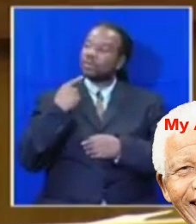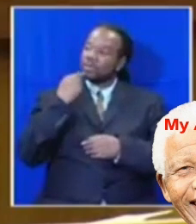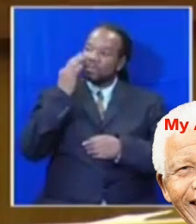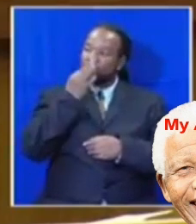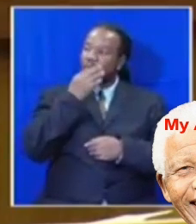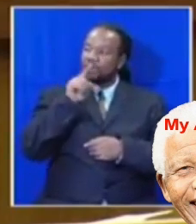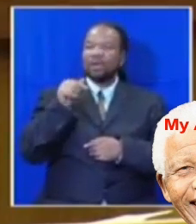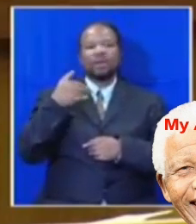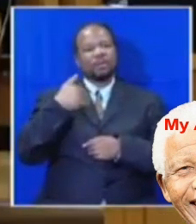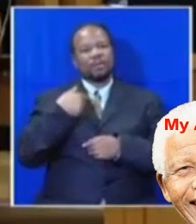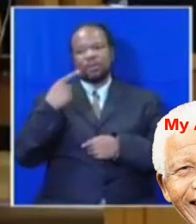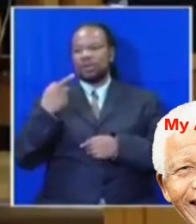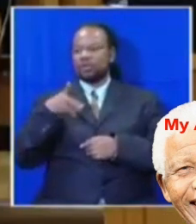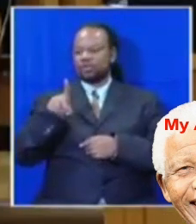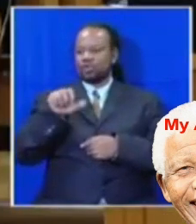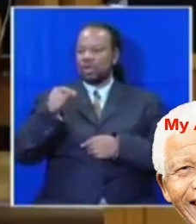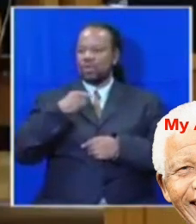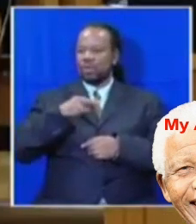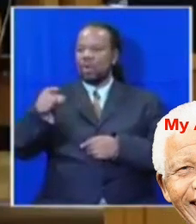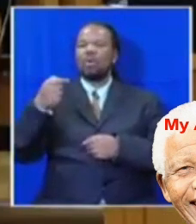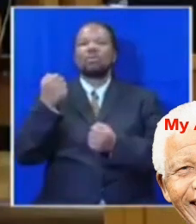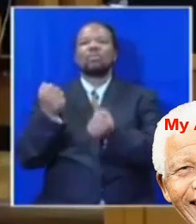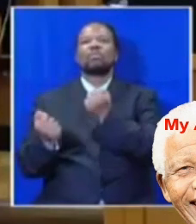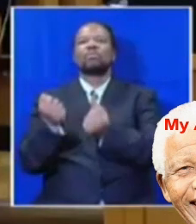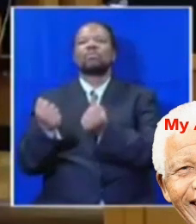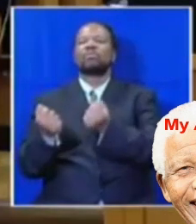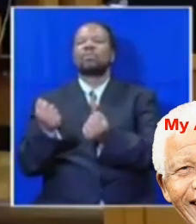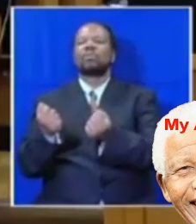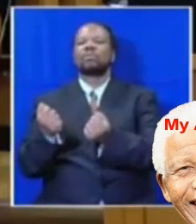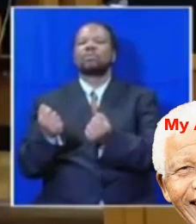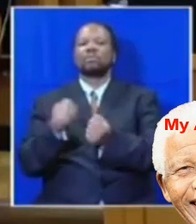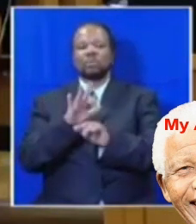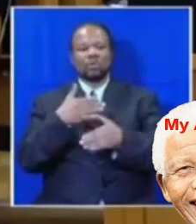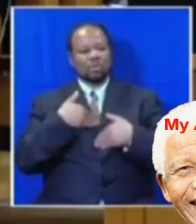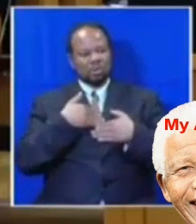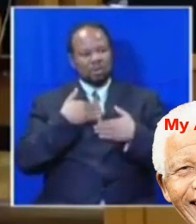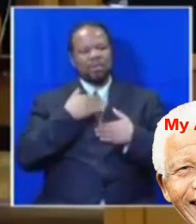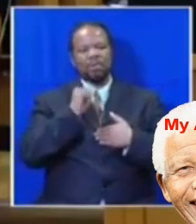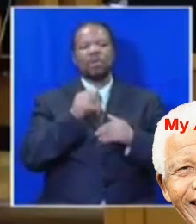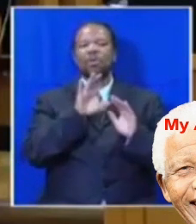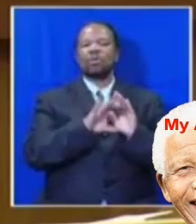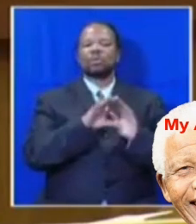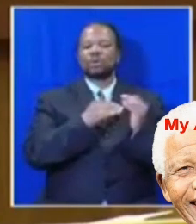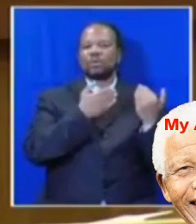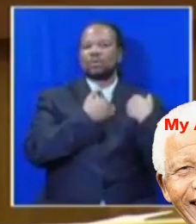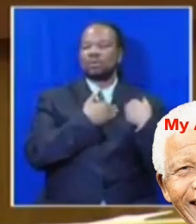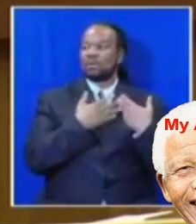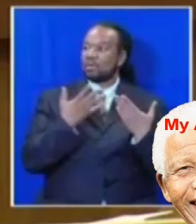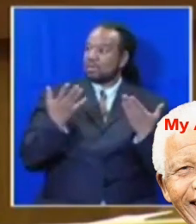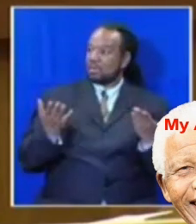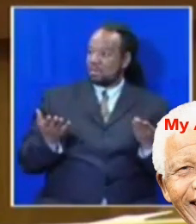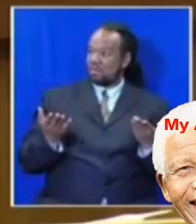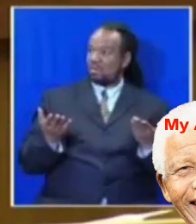in defense of the president and his constitutional obligation. So much for your warped sense of defending the